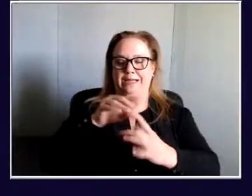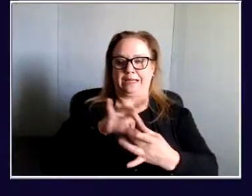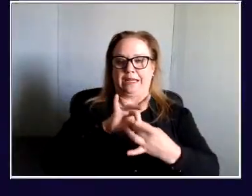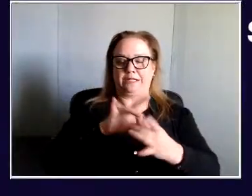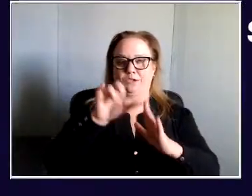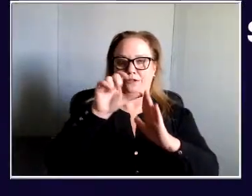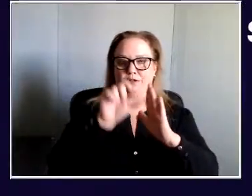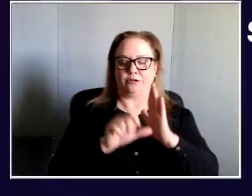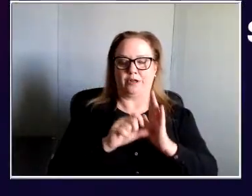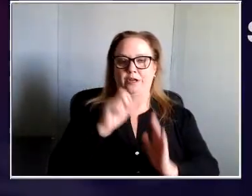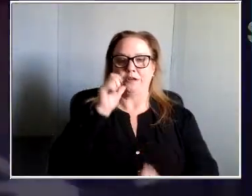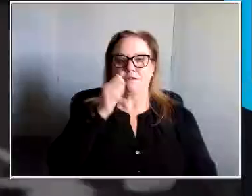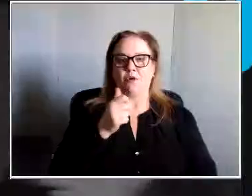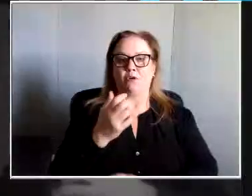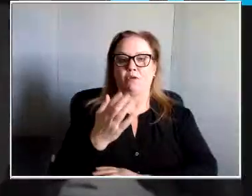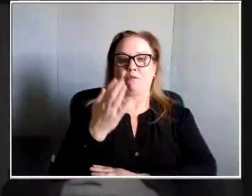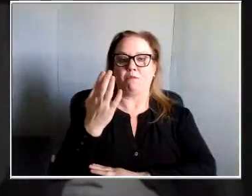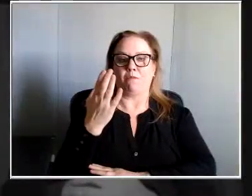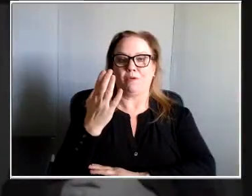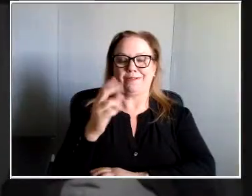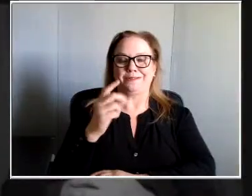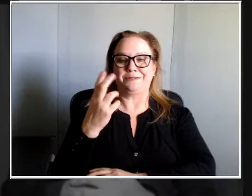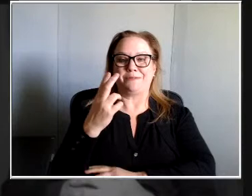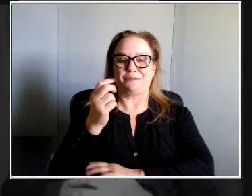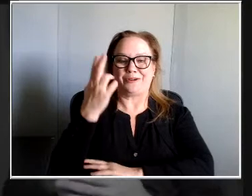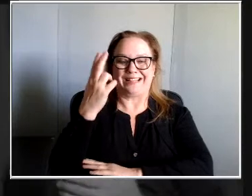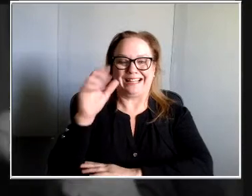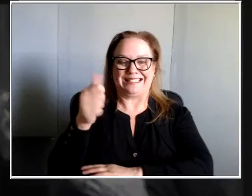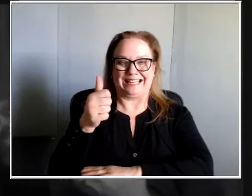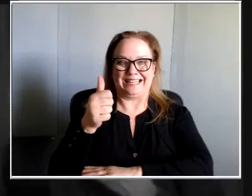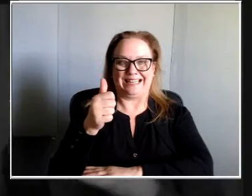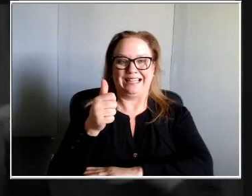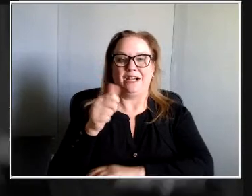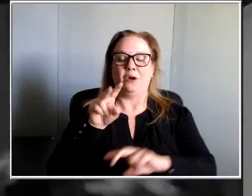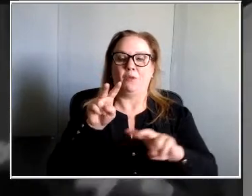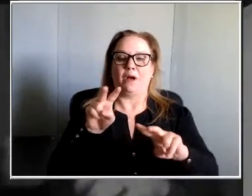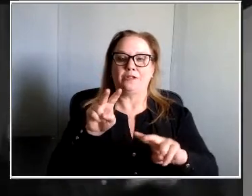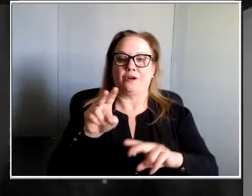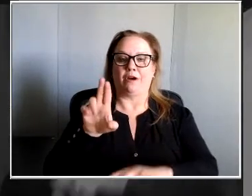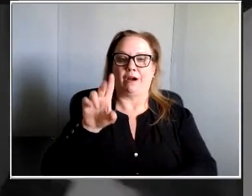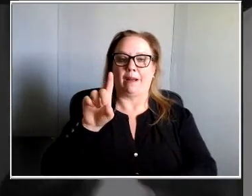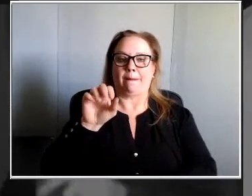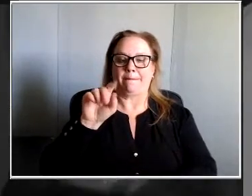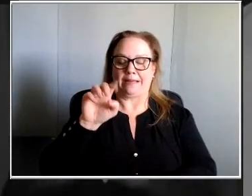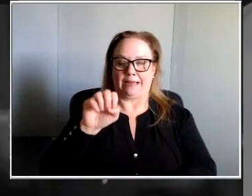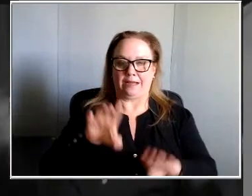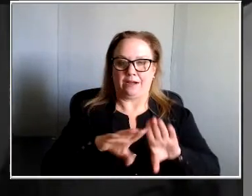morning at 10 a.m. Subscribe to our Morning Medical Update and Open